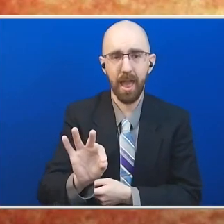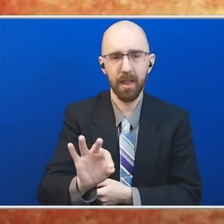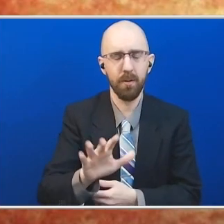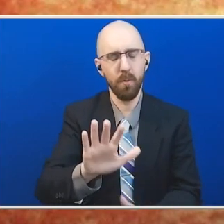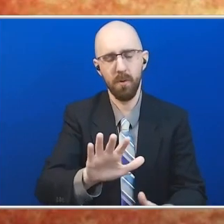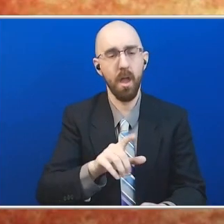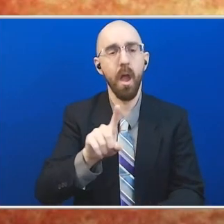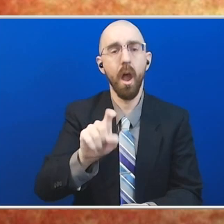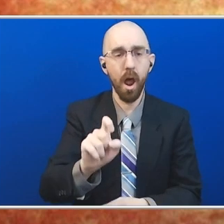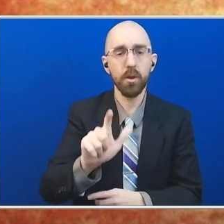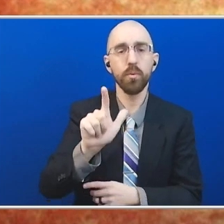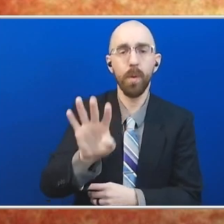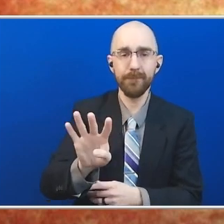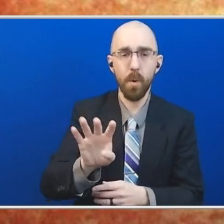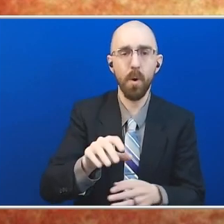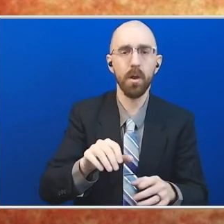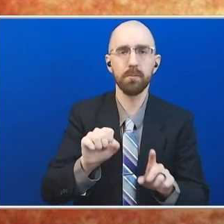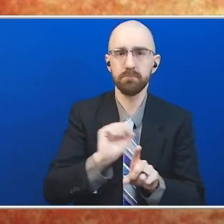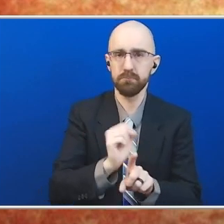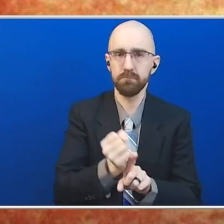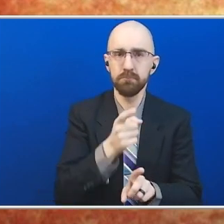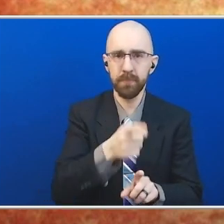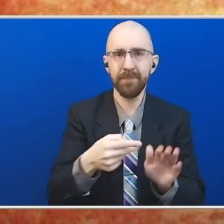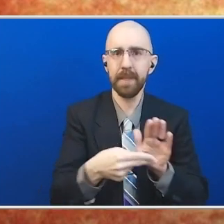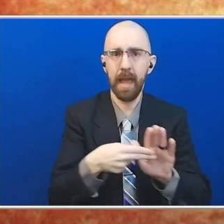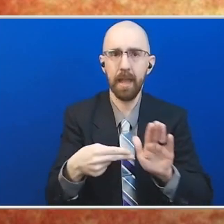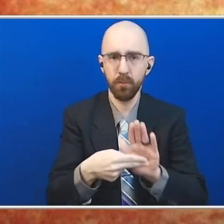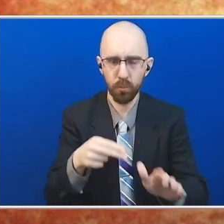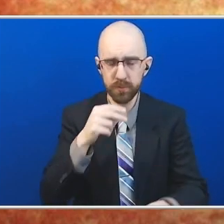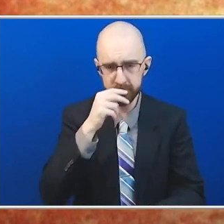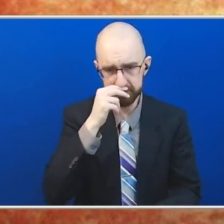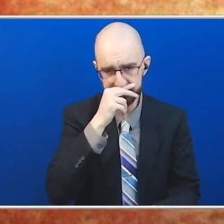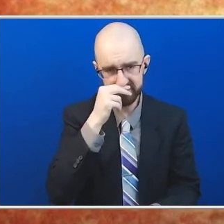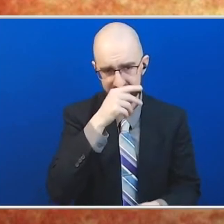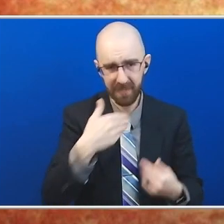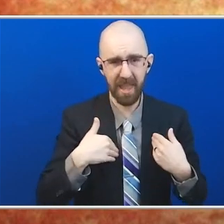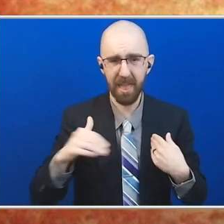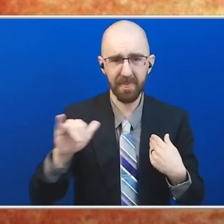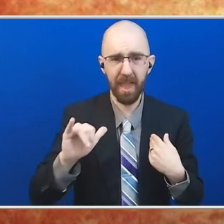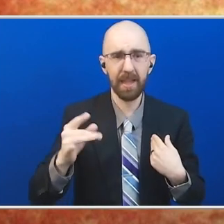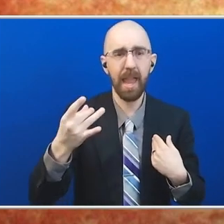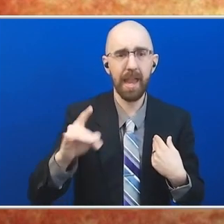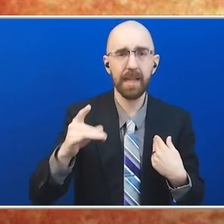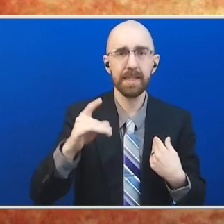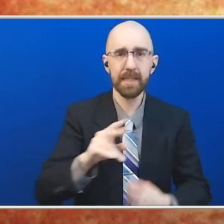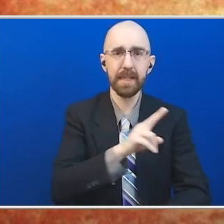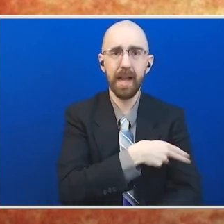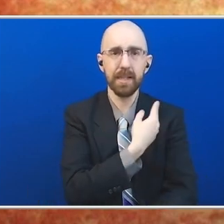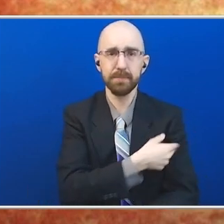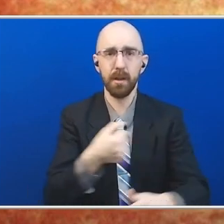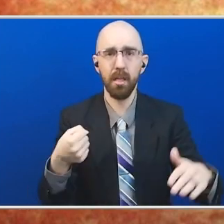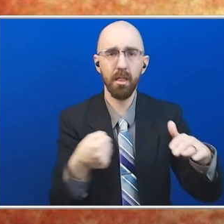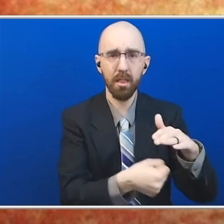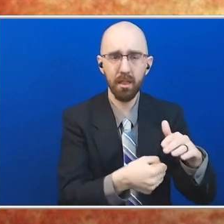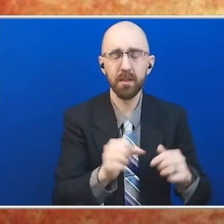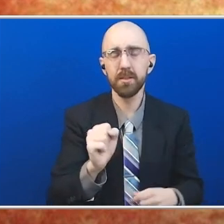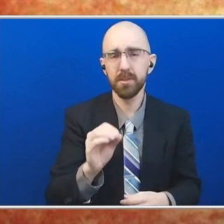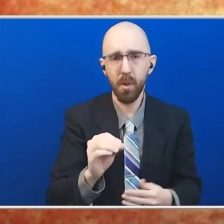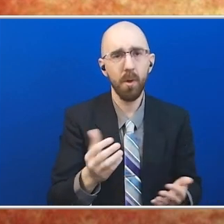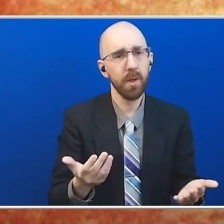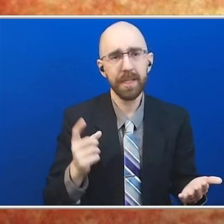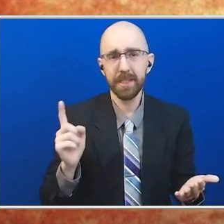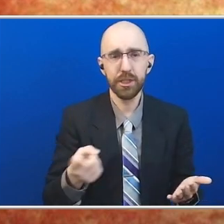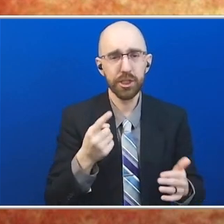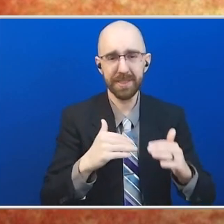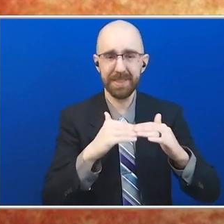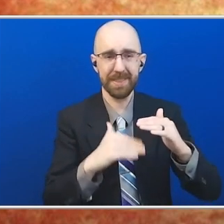124 cases that they've diagnosed, and they've had like 18 hospitalizations. So it's just under that 20% mark